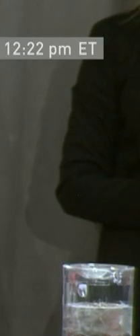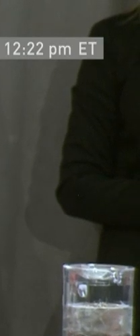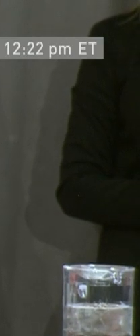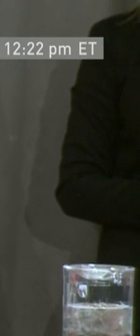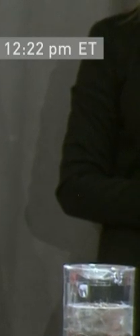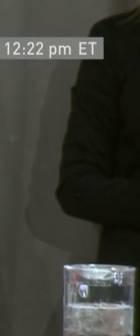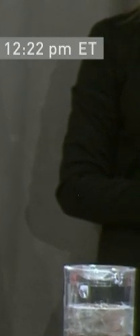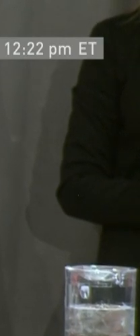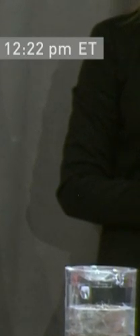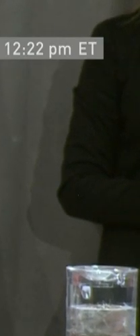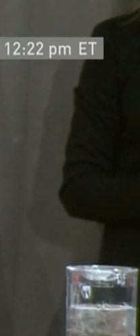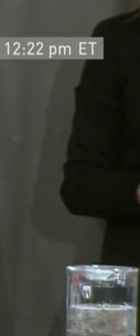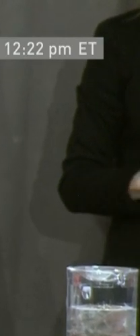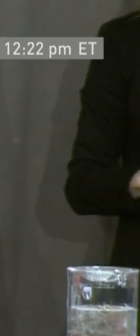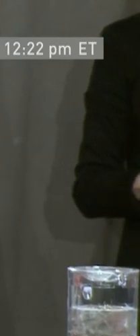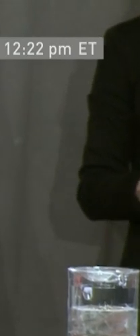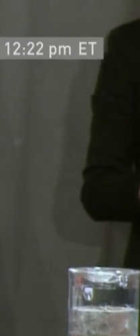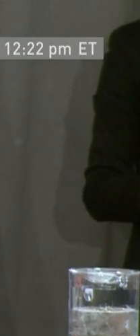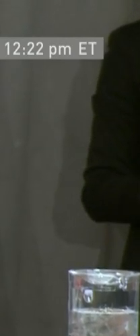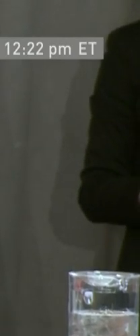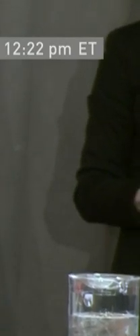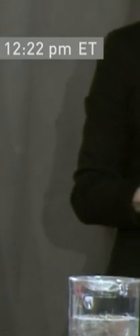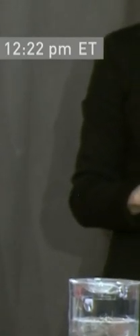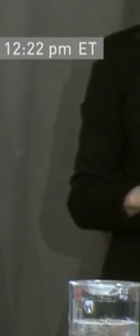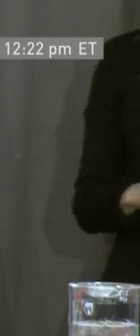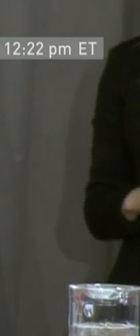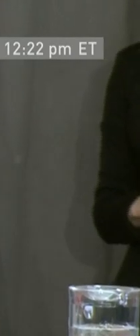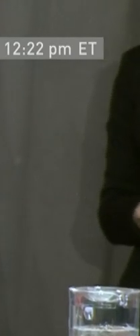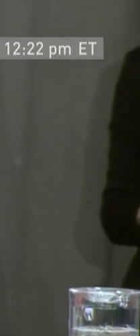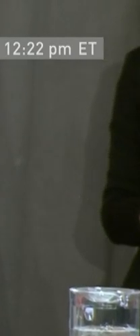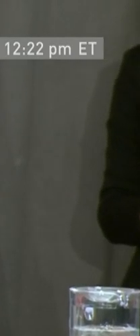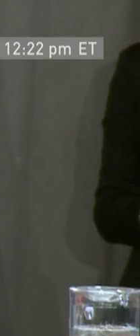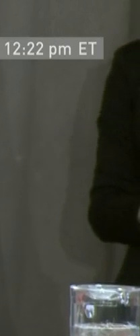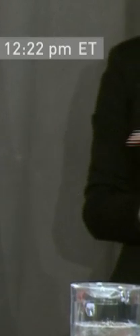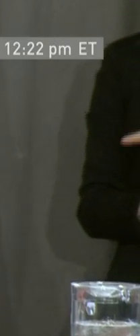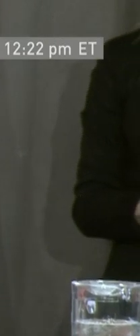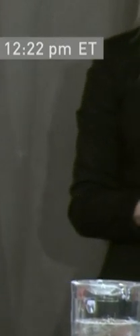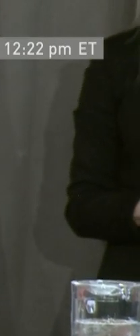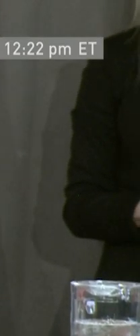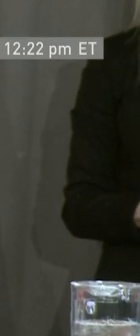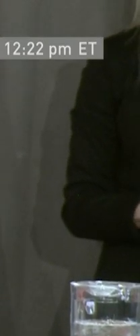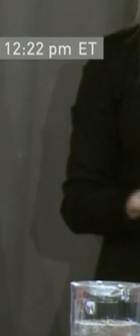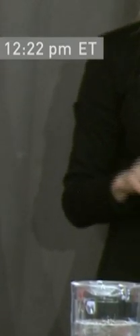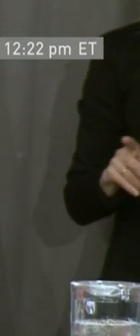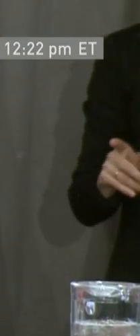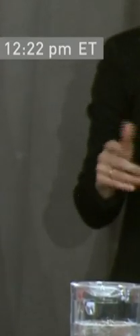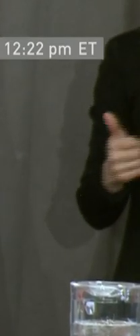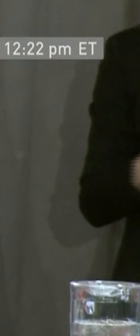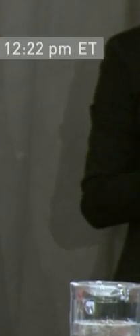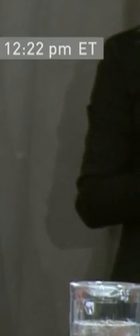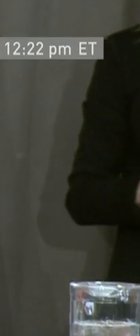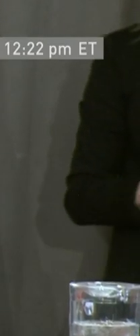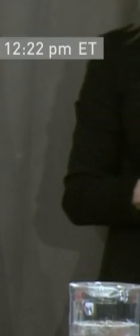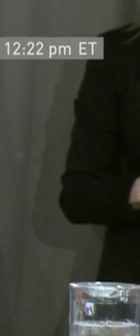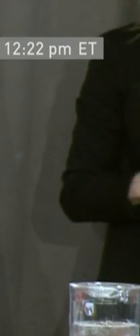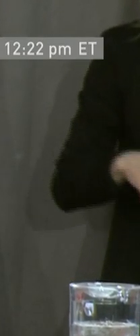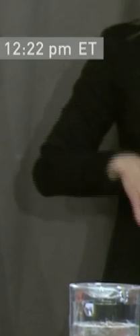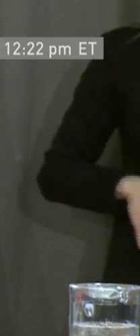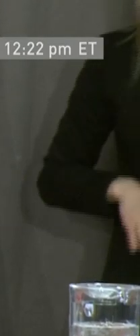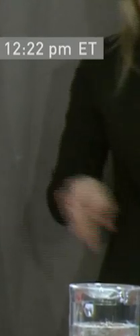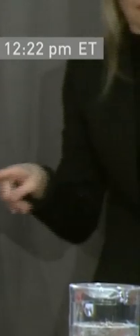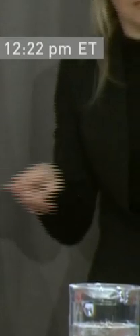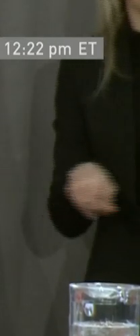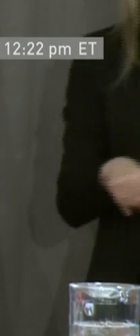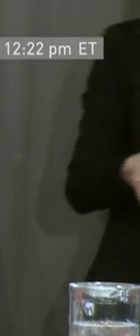You know, I think the minister said, well, we honestly don't know what's coming our way. Fact is, back then,